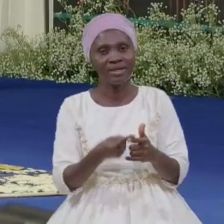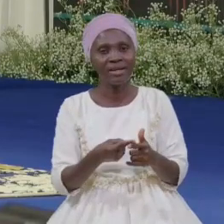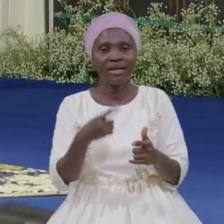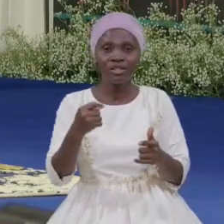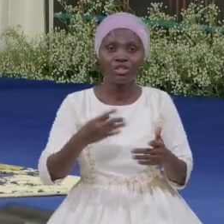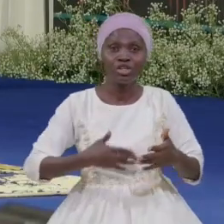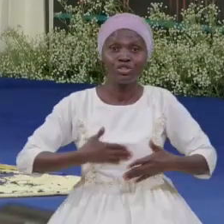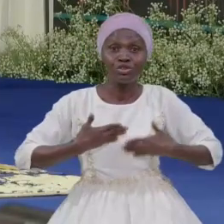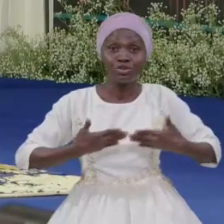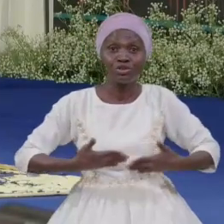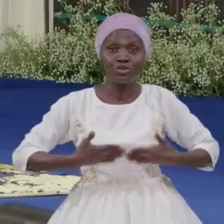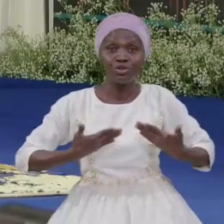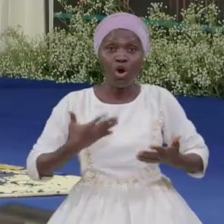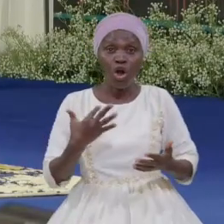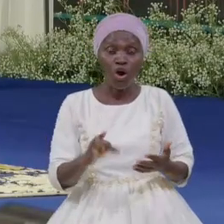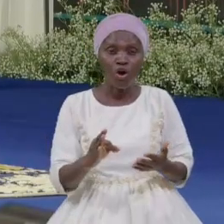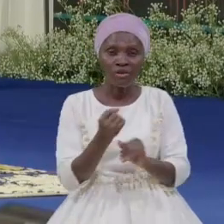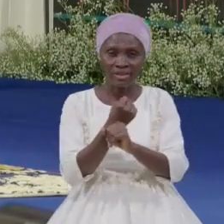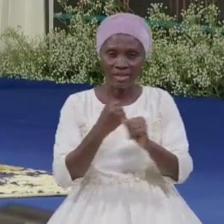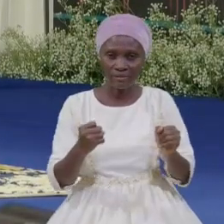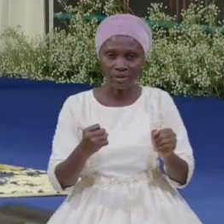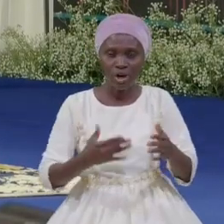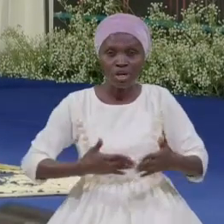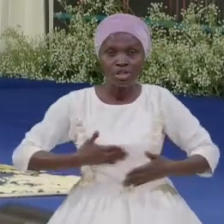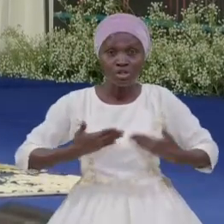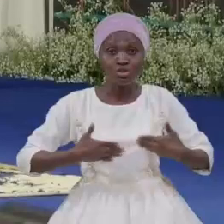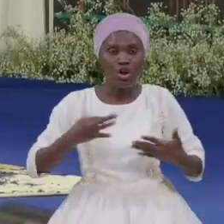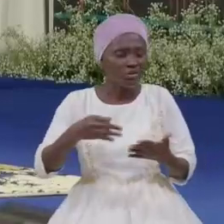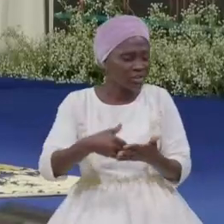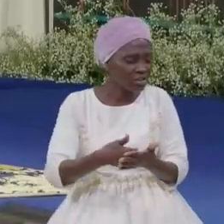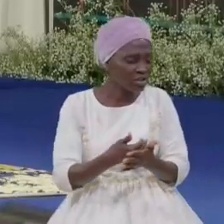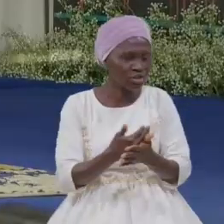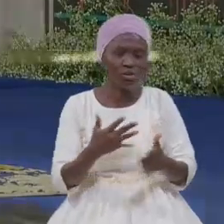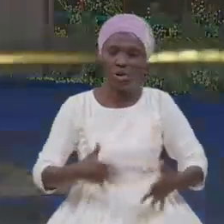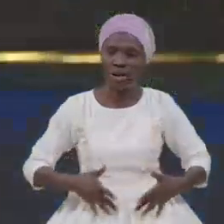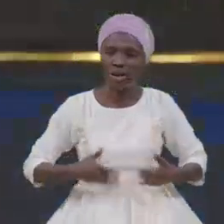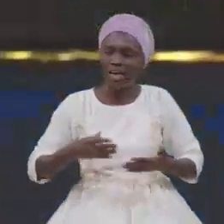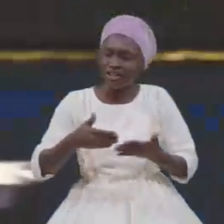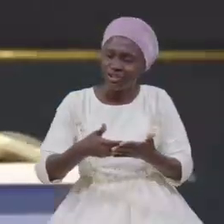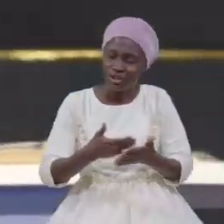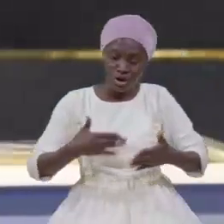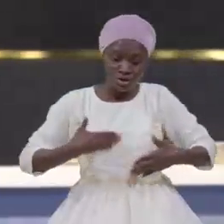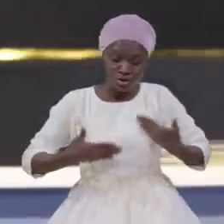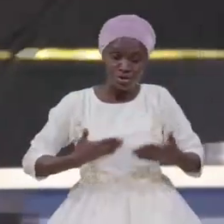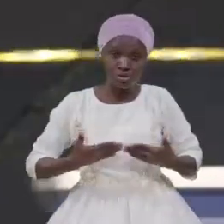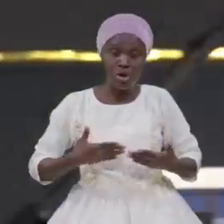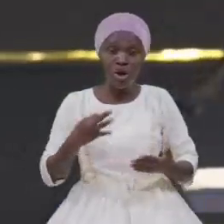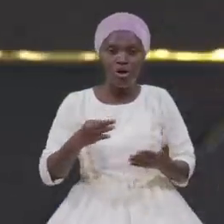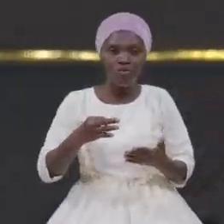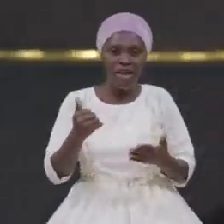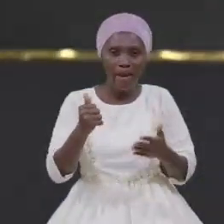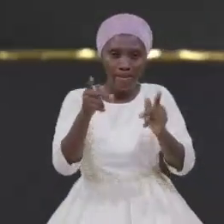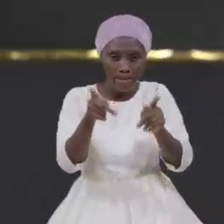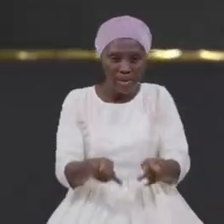salvation, the joy of a new life. The joy of a person whose sins are